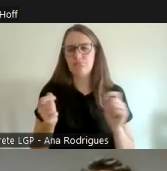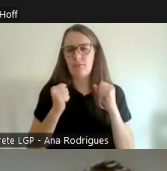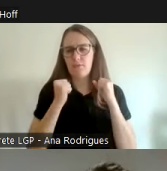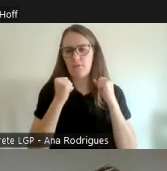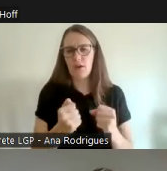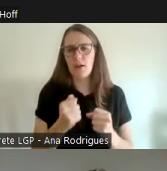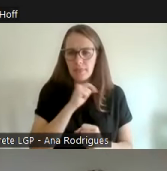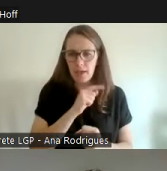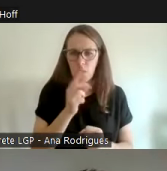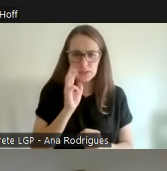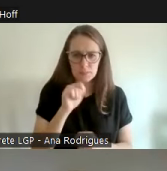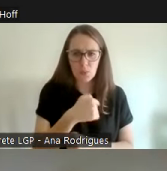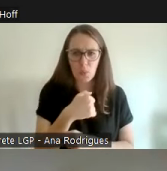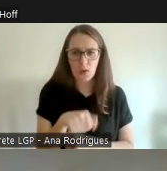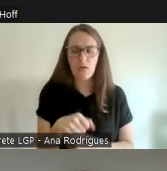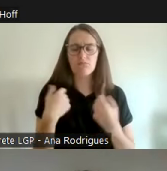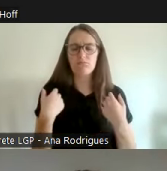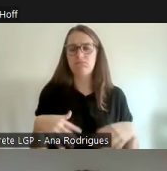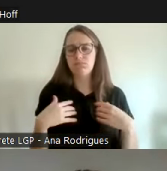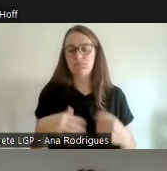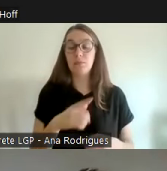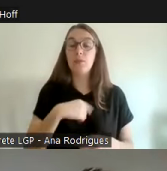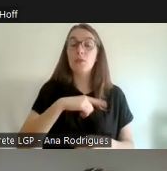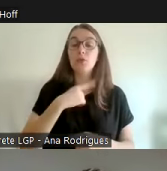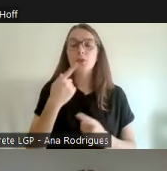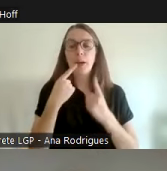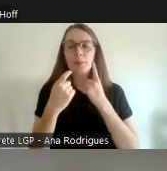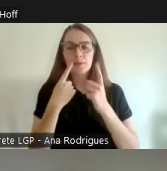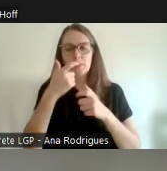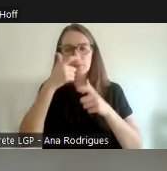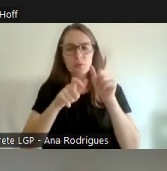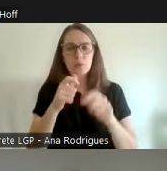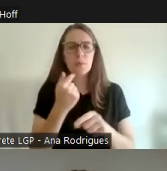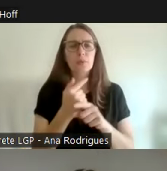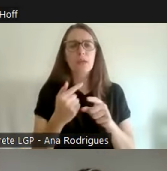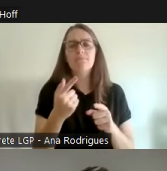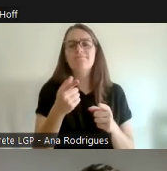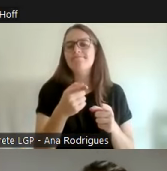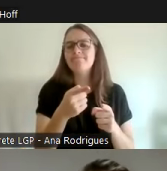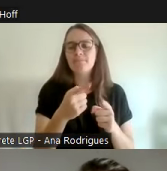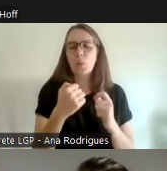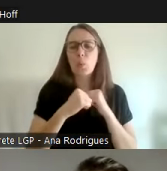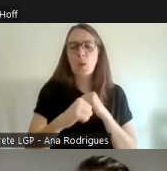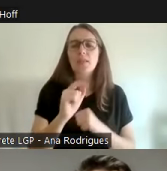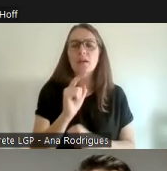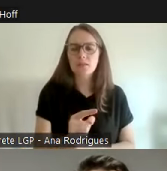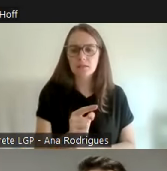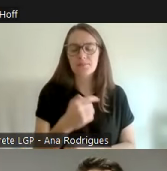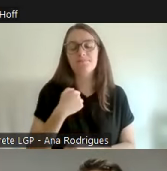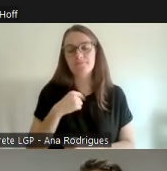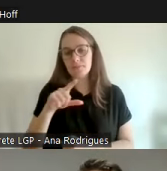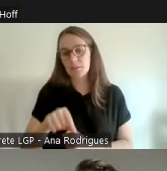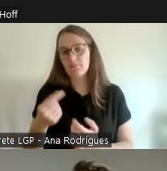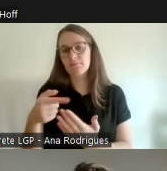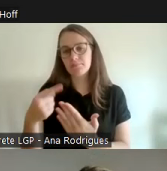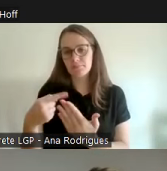using WhatsApp. And then we asked people what speaks against Signal. And we had also